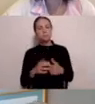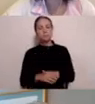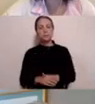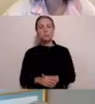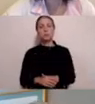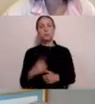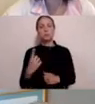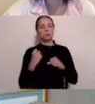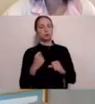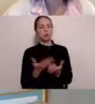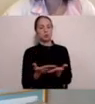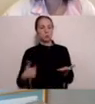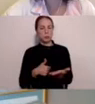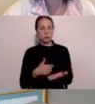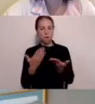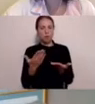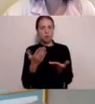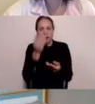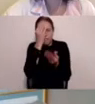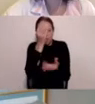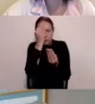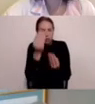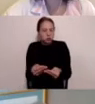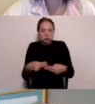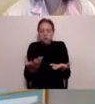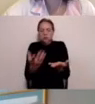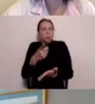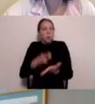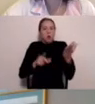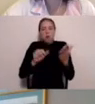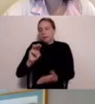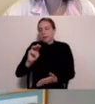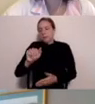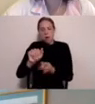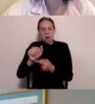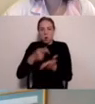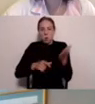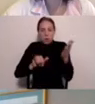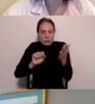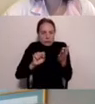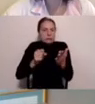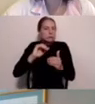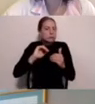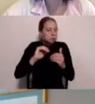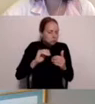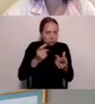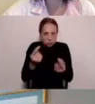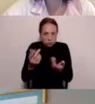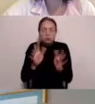strongest things that we offer is just information about what SMA is. And we provide the newly diagnosed packages based